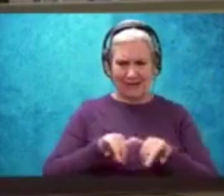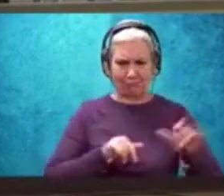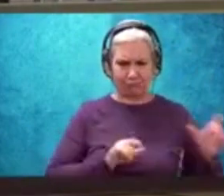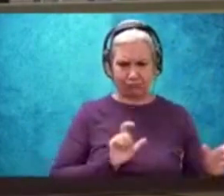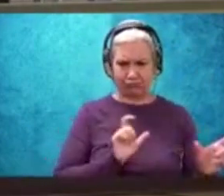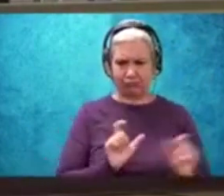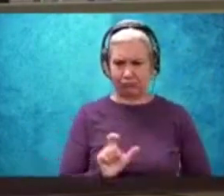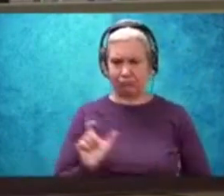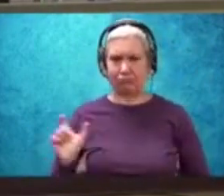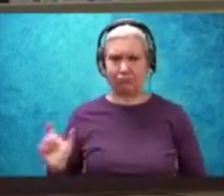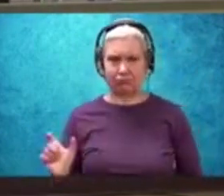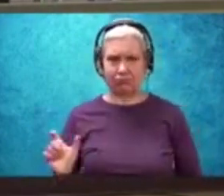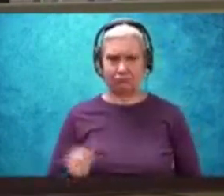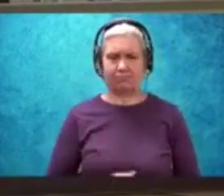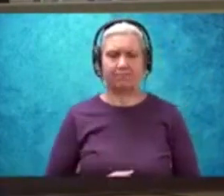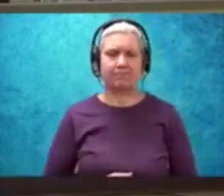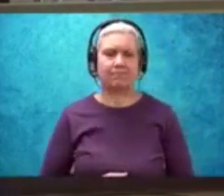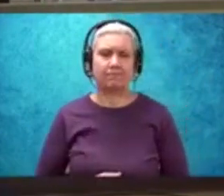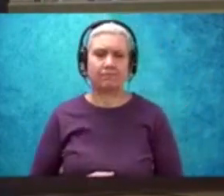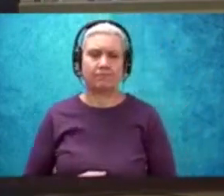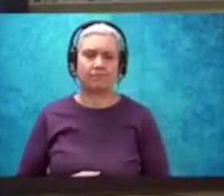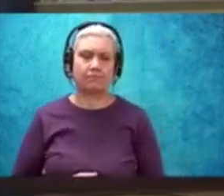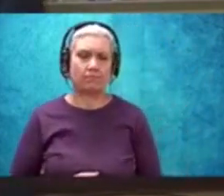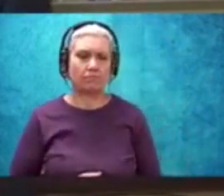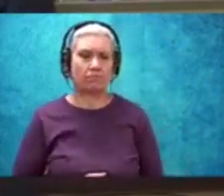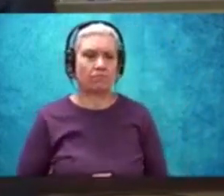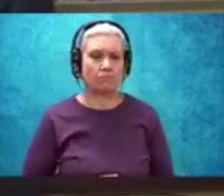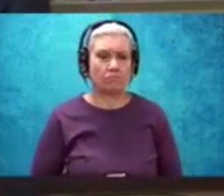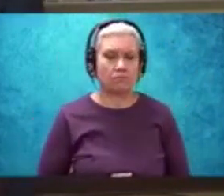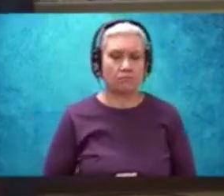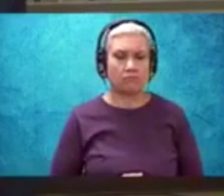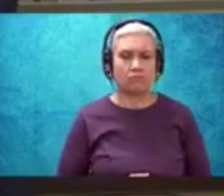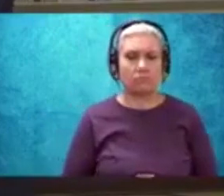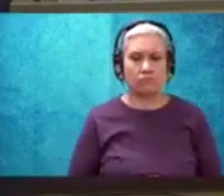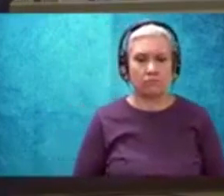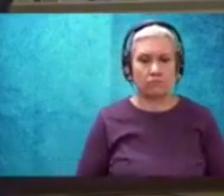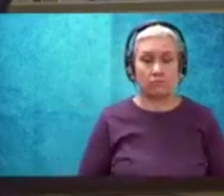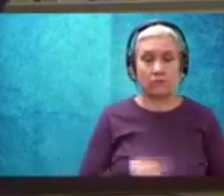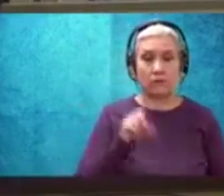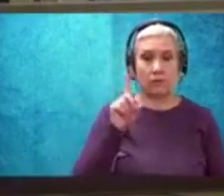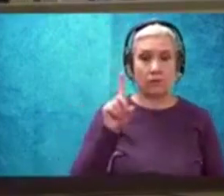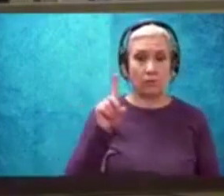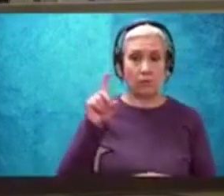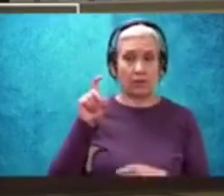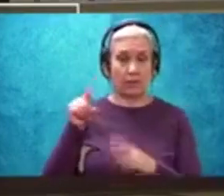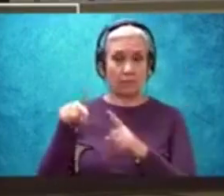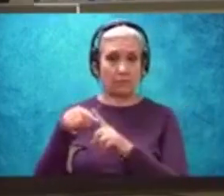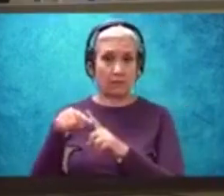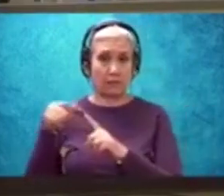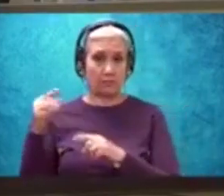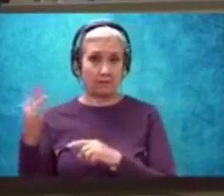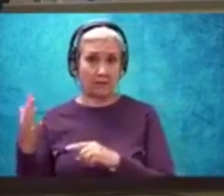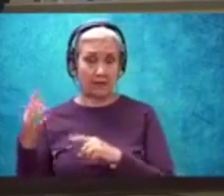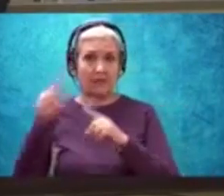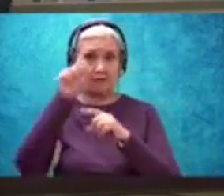And then here, we've got a side length of 1x plus 5, 1x plus 2, and again, I'm looking for their products,